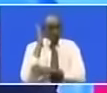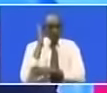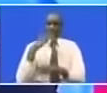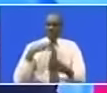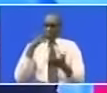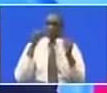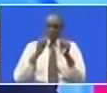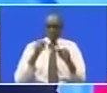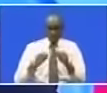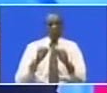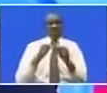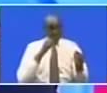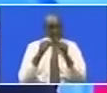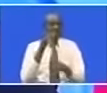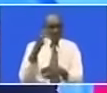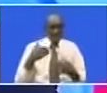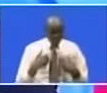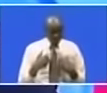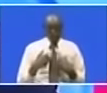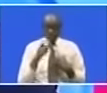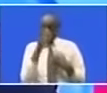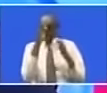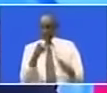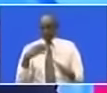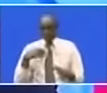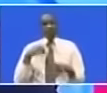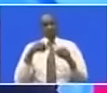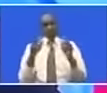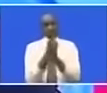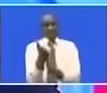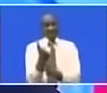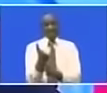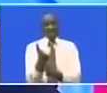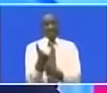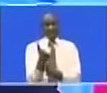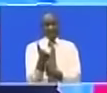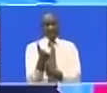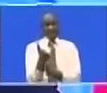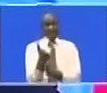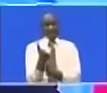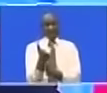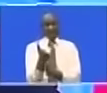economist Alassane Ouattara is widely expected to retain his seat. Meanwhile, citizens of